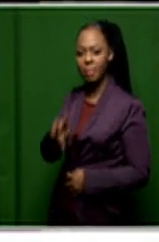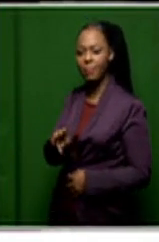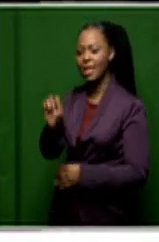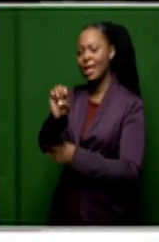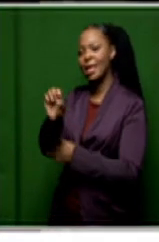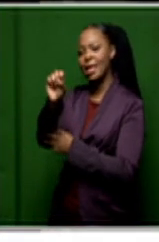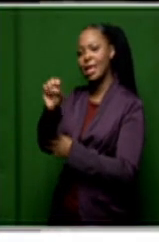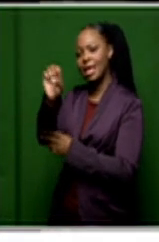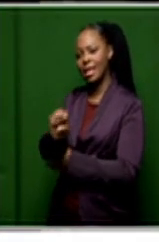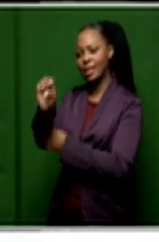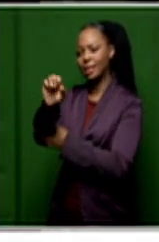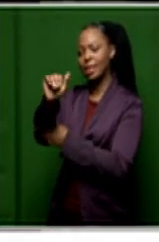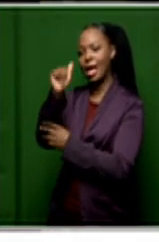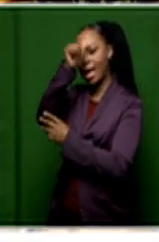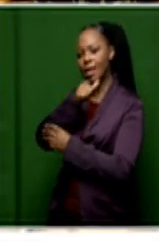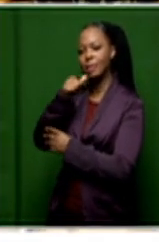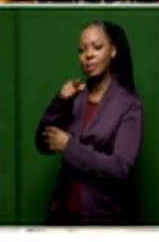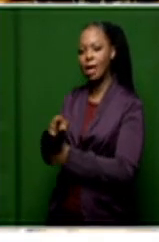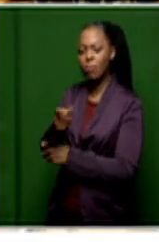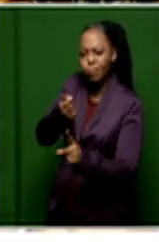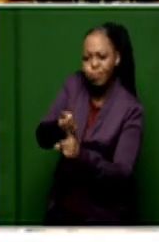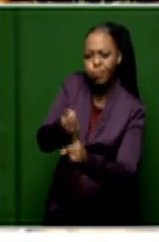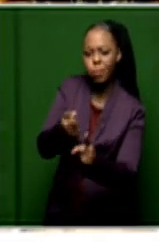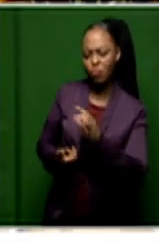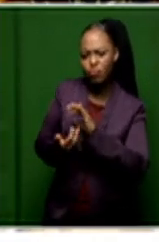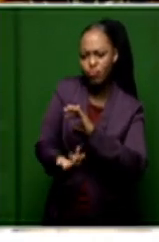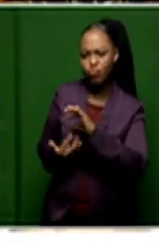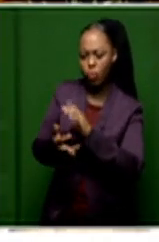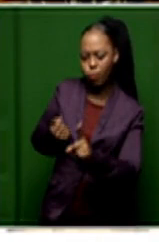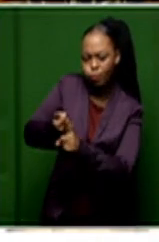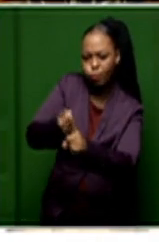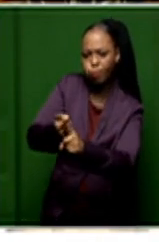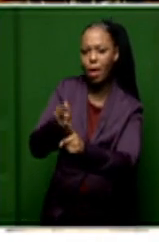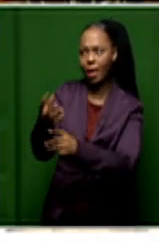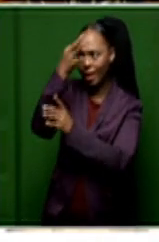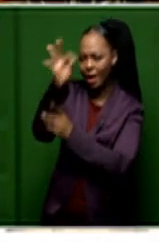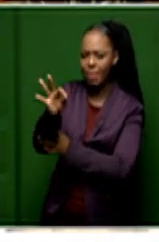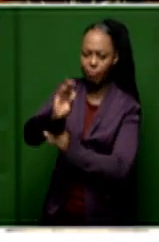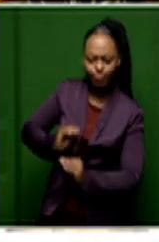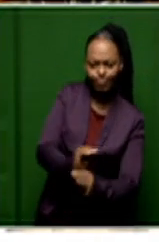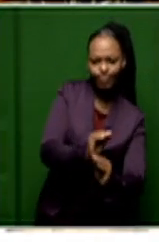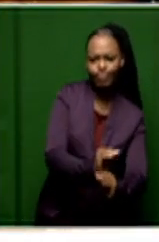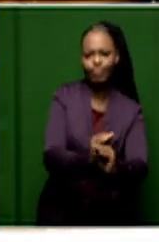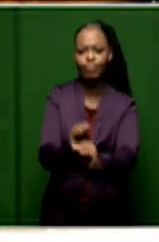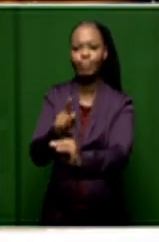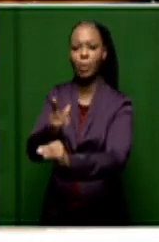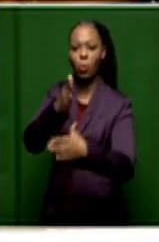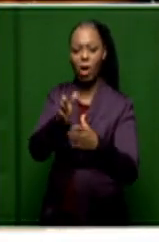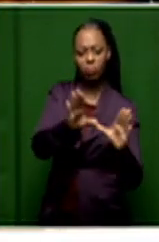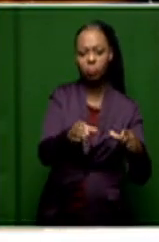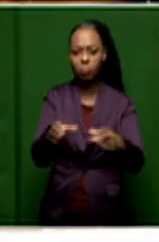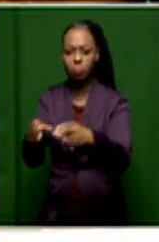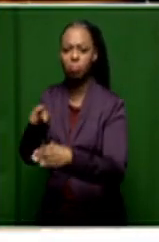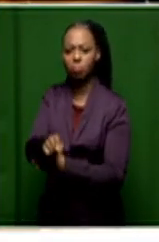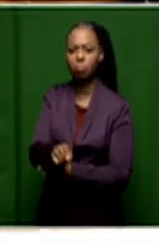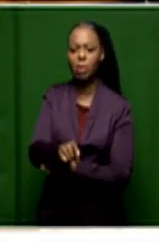driven by a passionate drive on the part of their governments to educate their workforces as rapidly